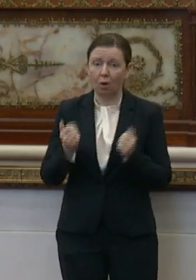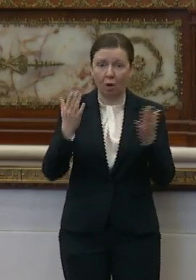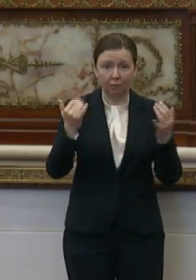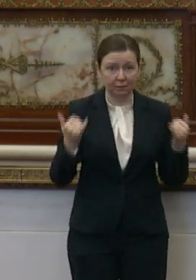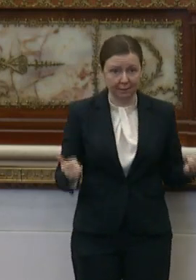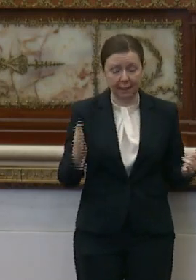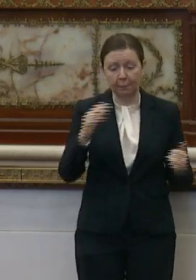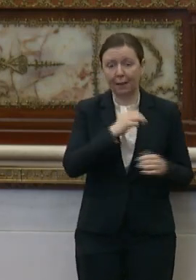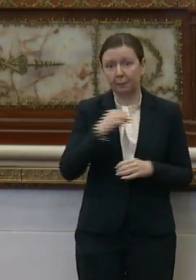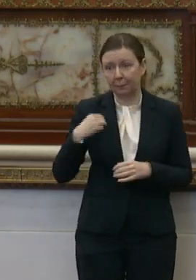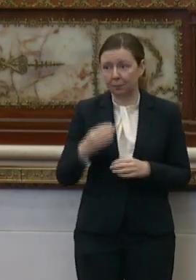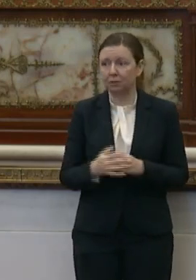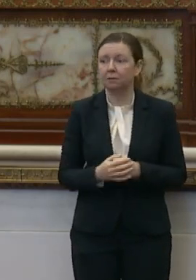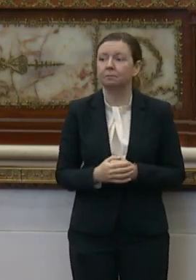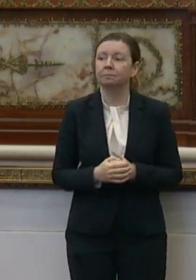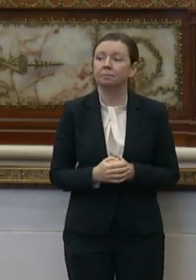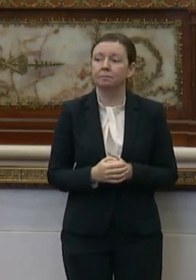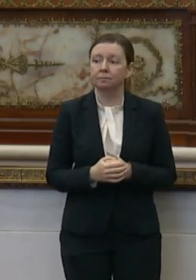today by the members.